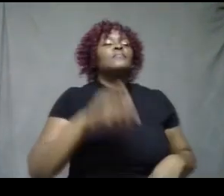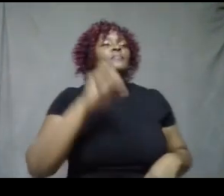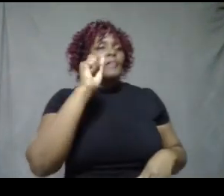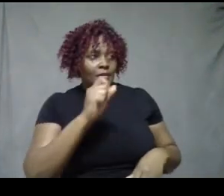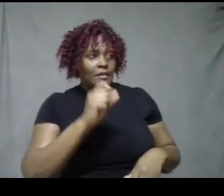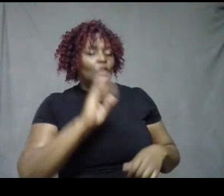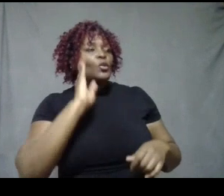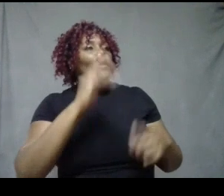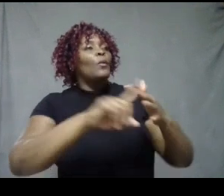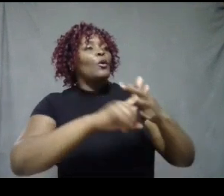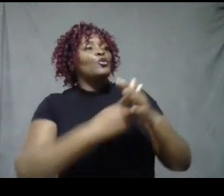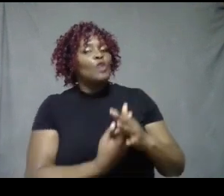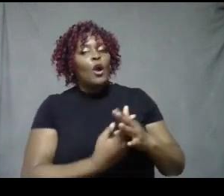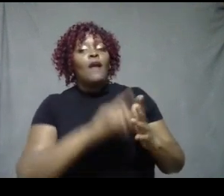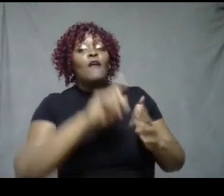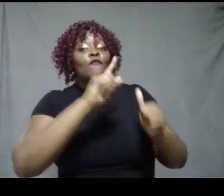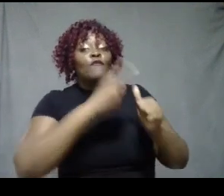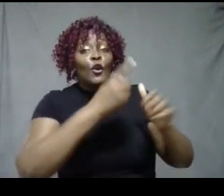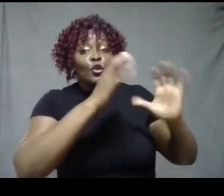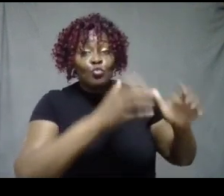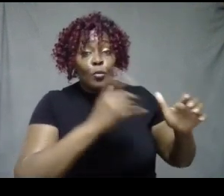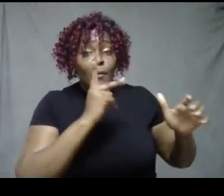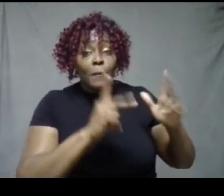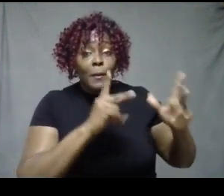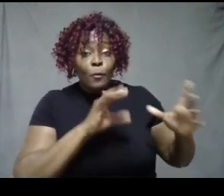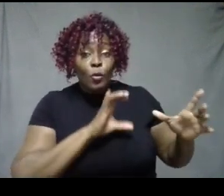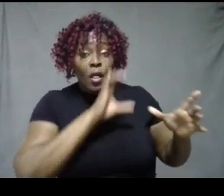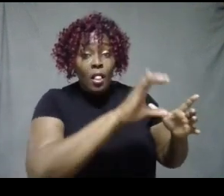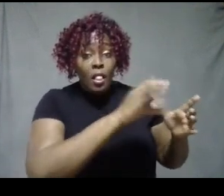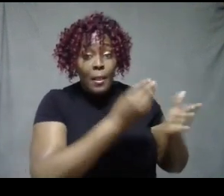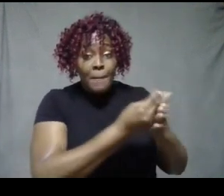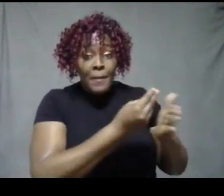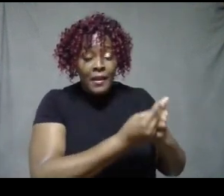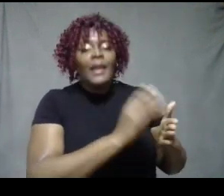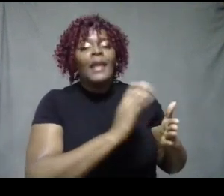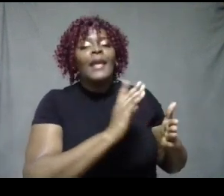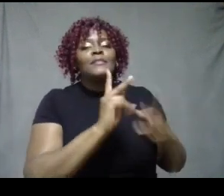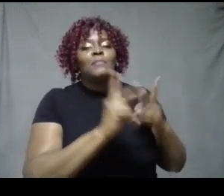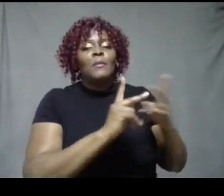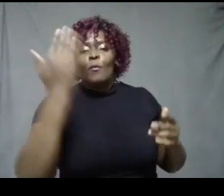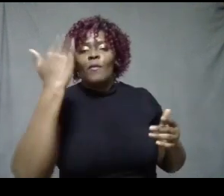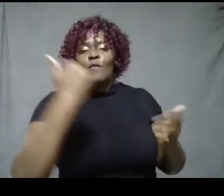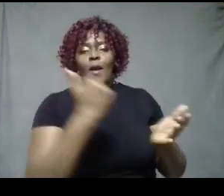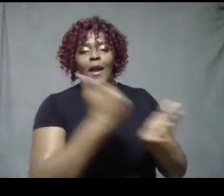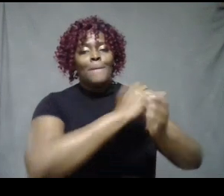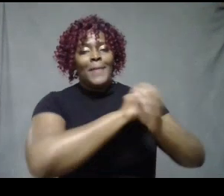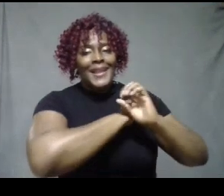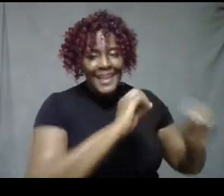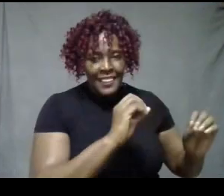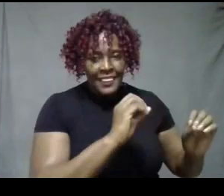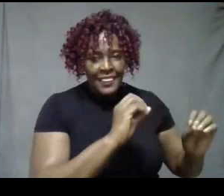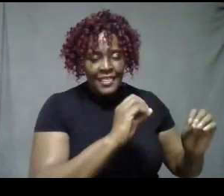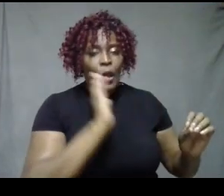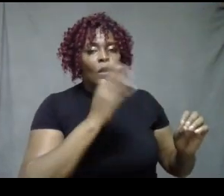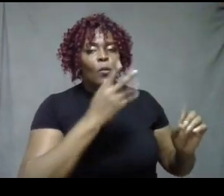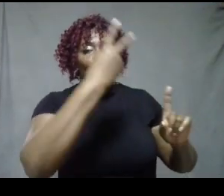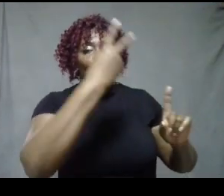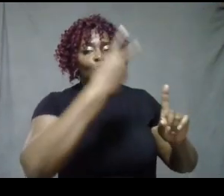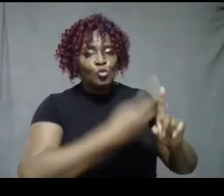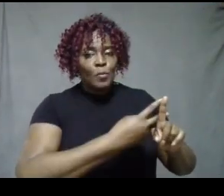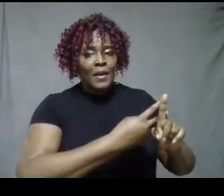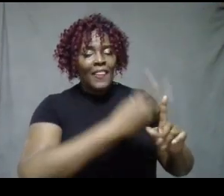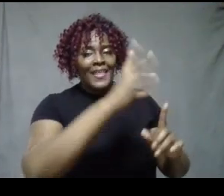doing a first round of funding. I can administer that for 2 months, 60 days. And you're going to come back to us with the report?